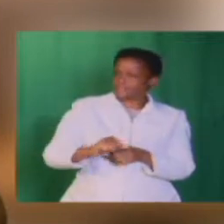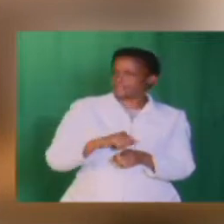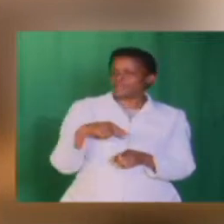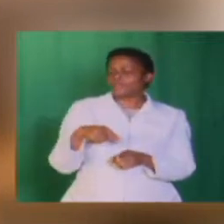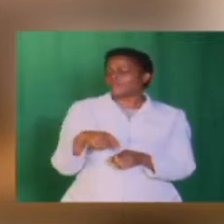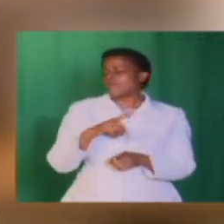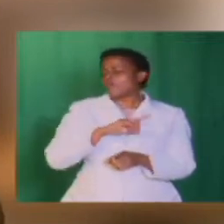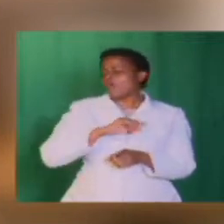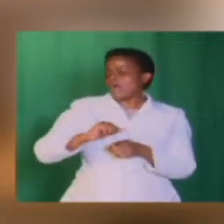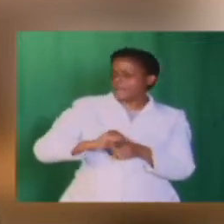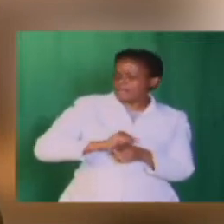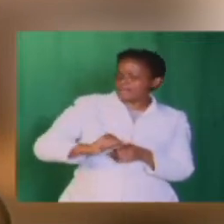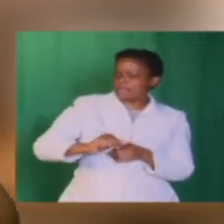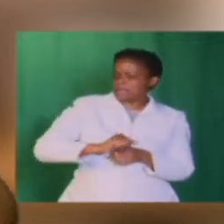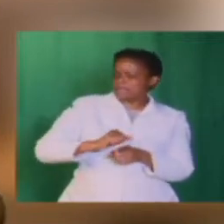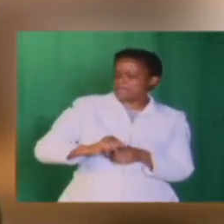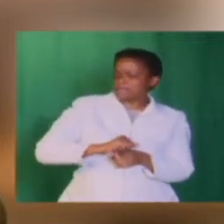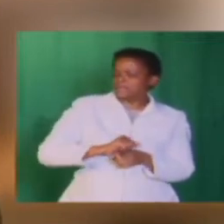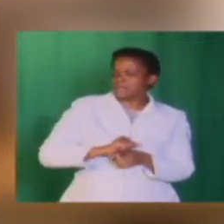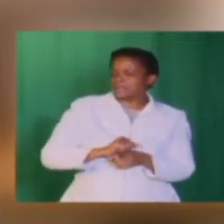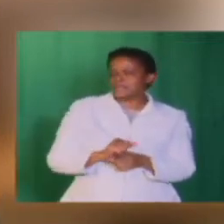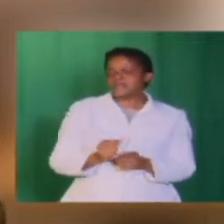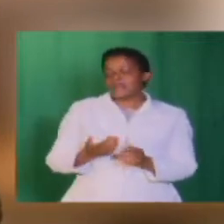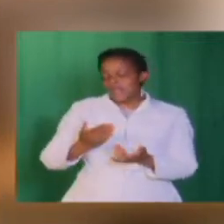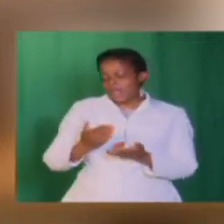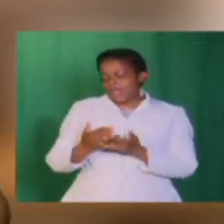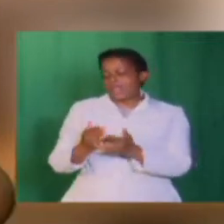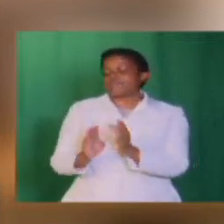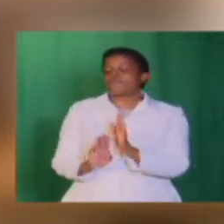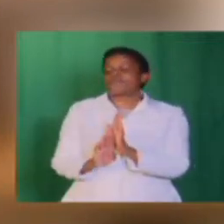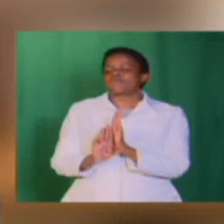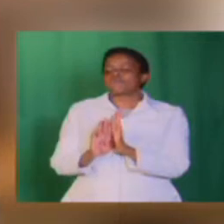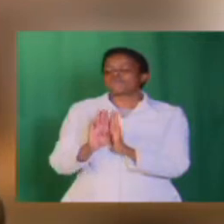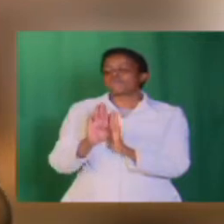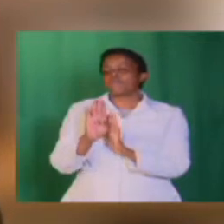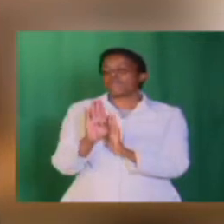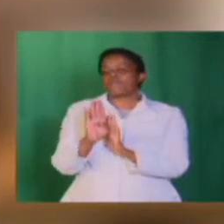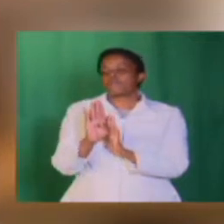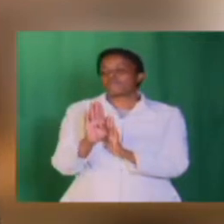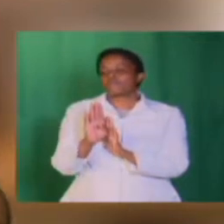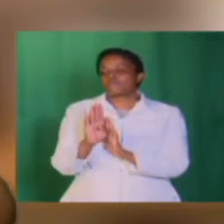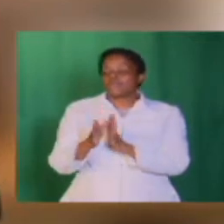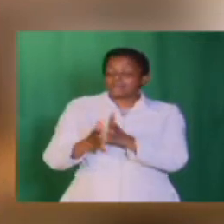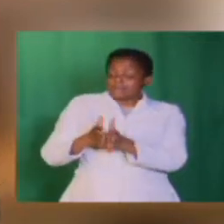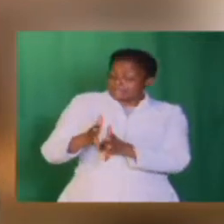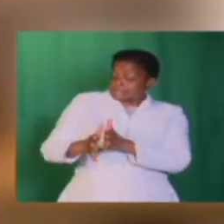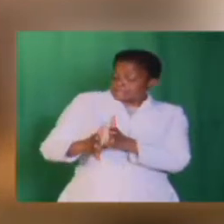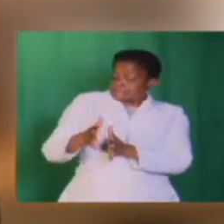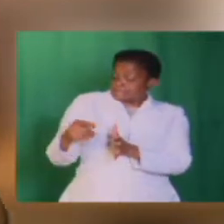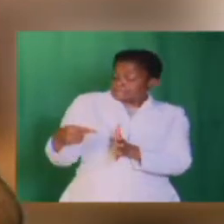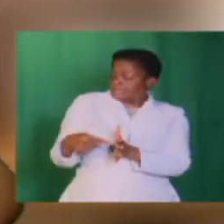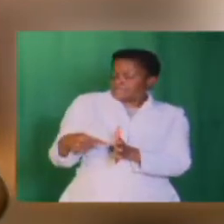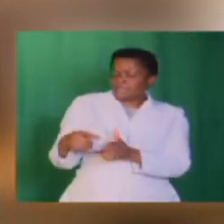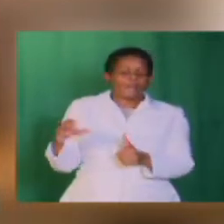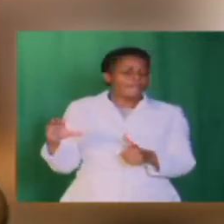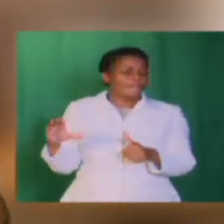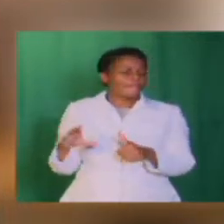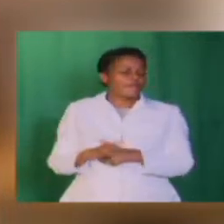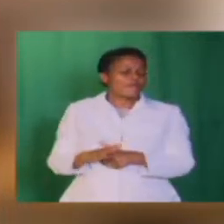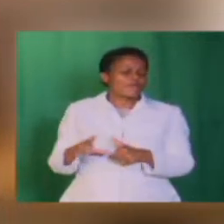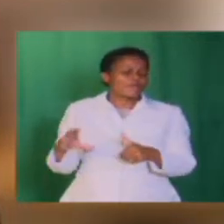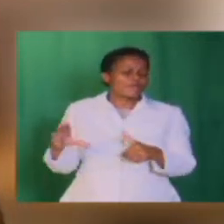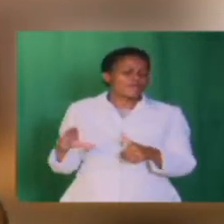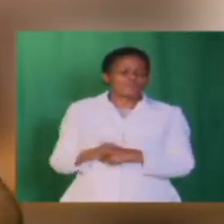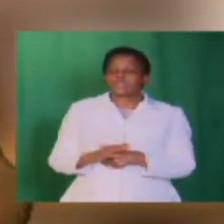help develop us. You will also understand that speaking is very, very important. It is also important in your world of